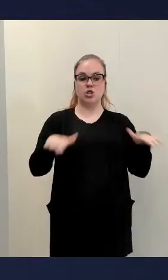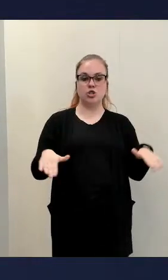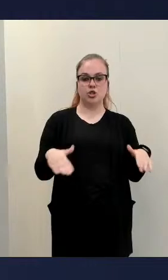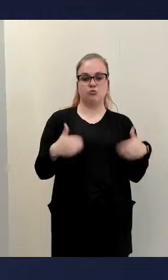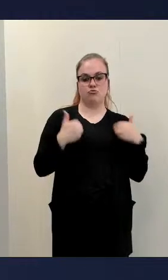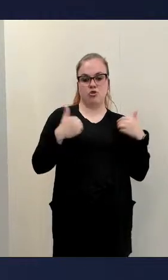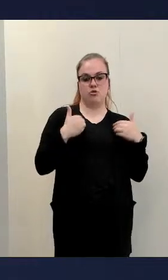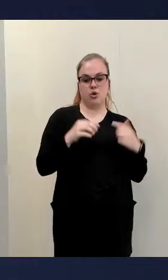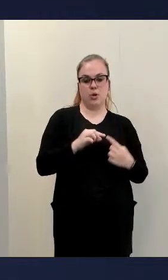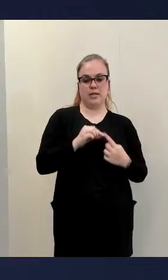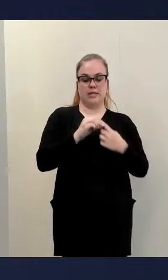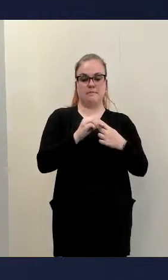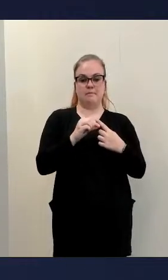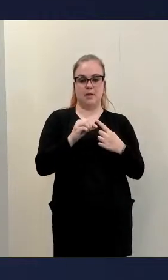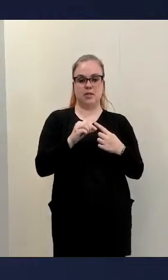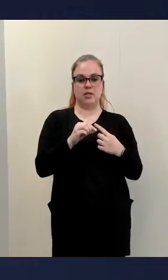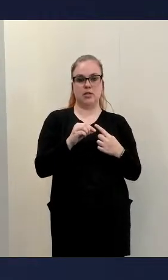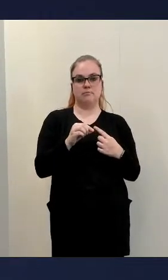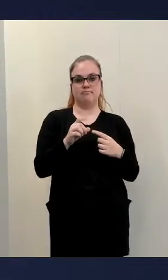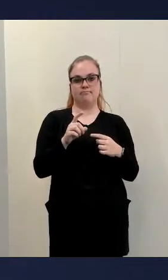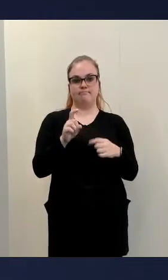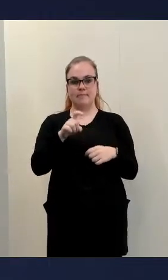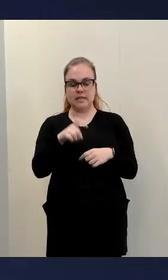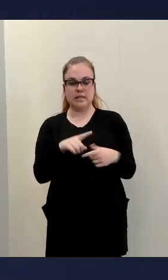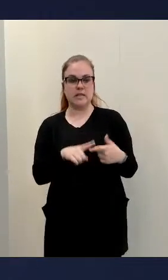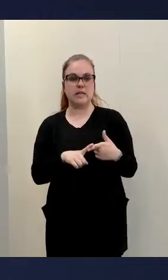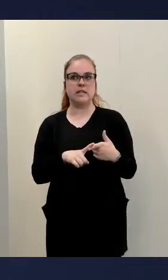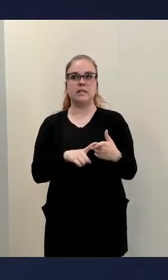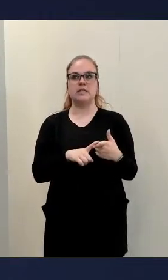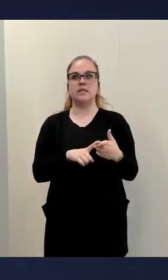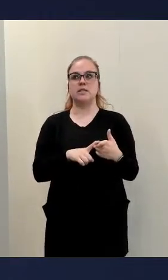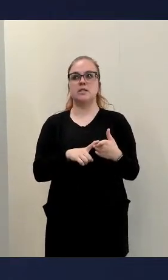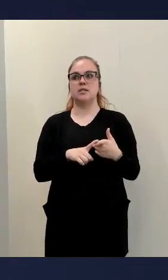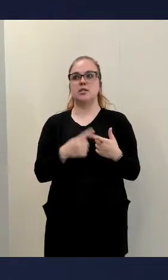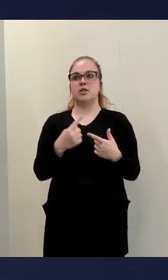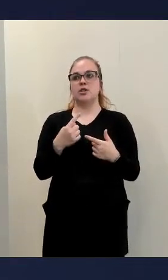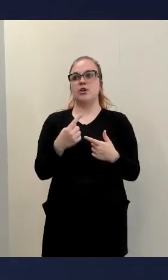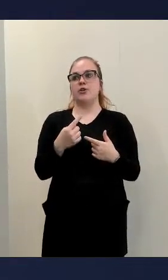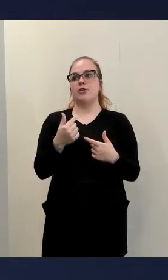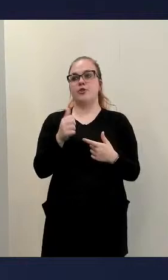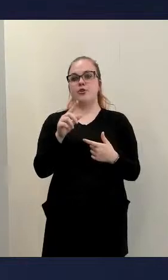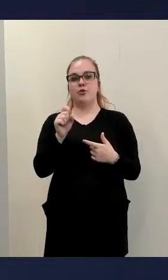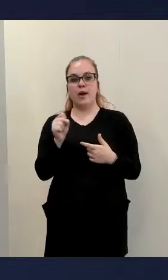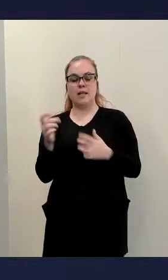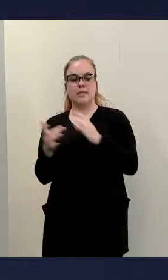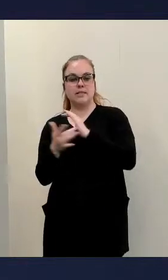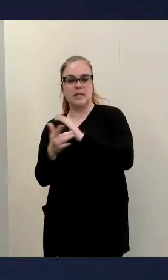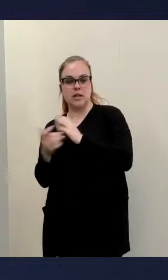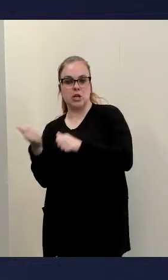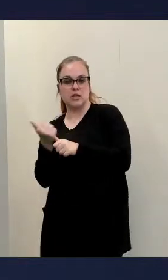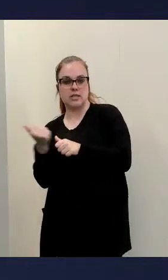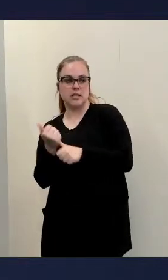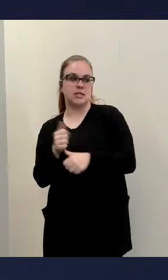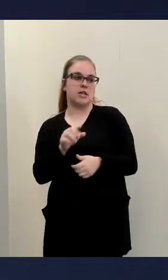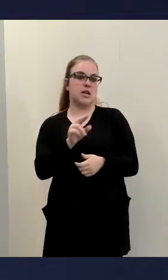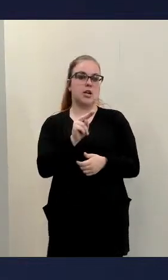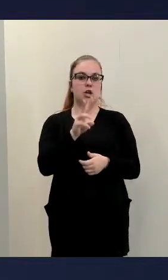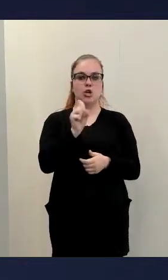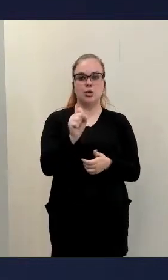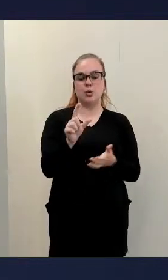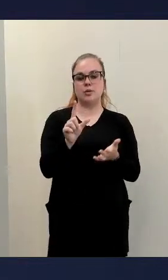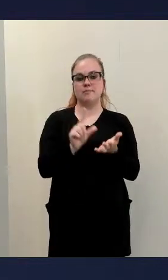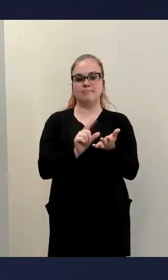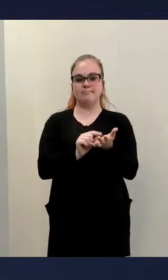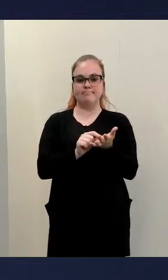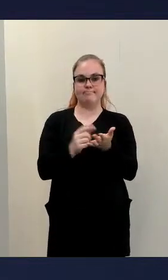Health Care Needs, or SHIN for short, because it's a long name, our Grants Technical Assistance, or our newsletters collection, now is